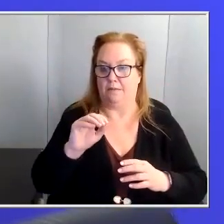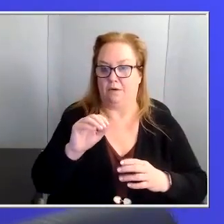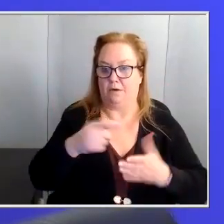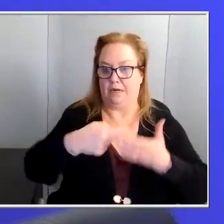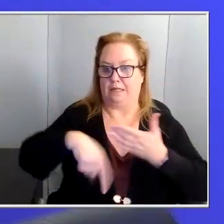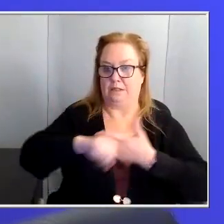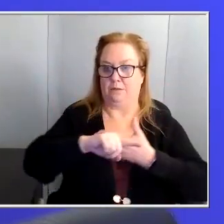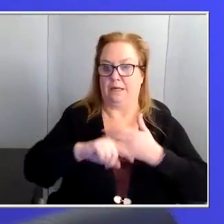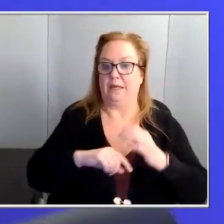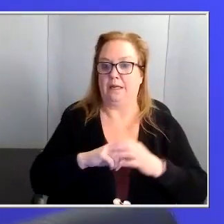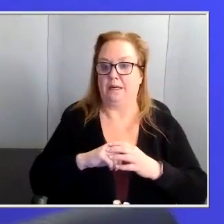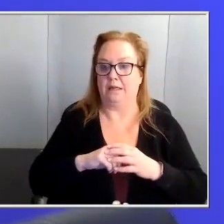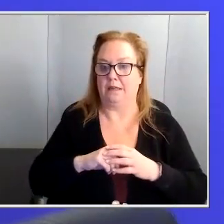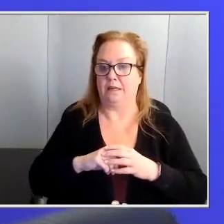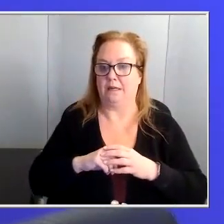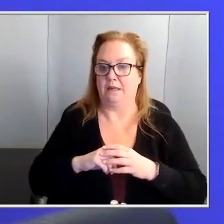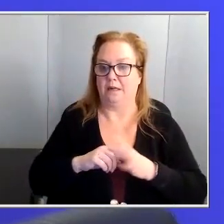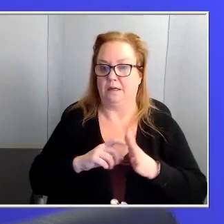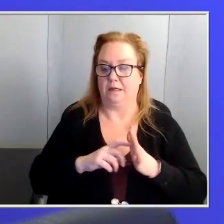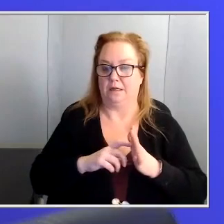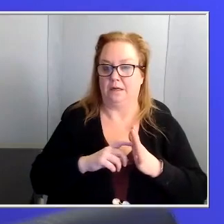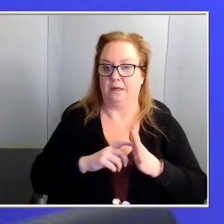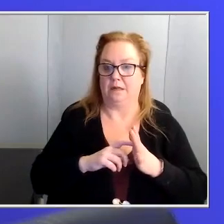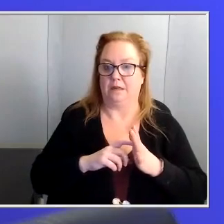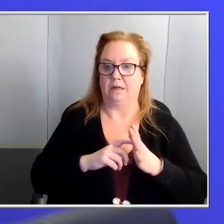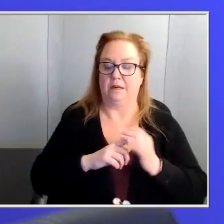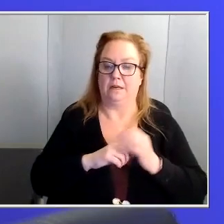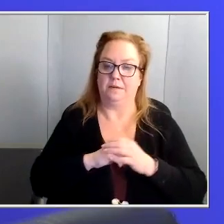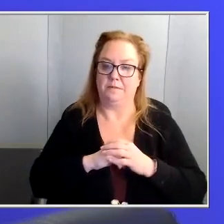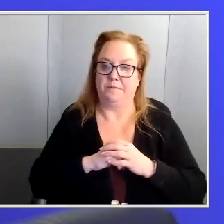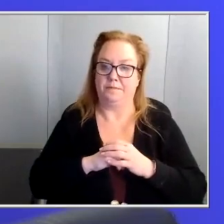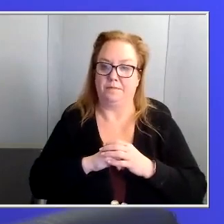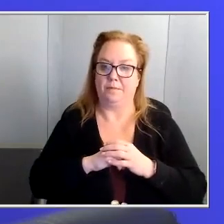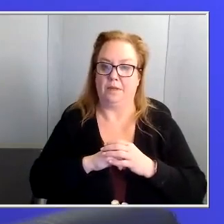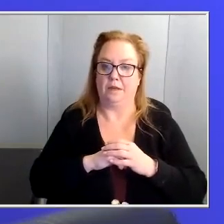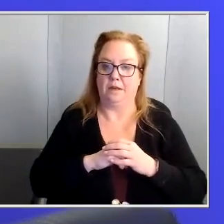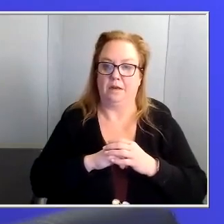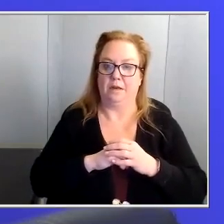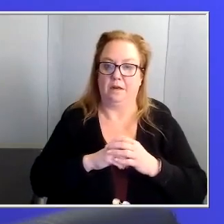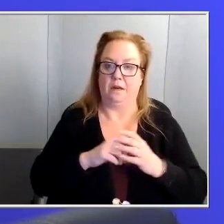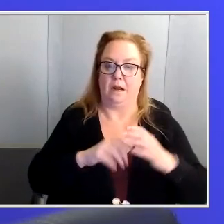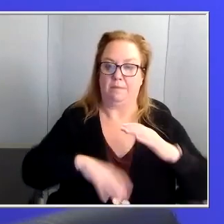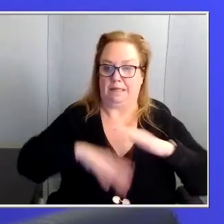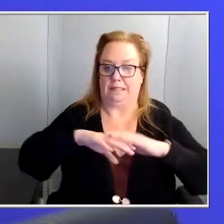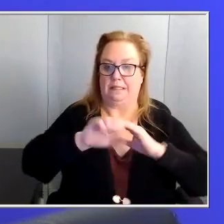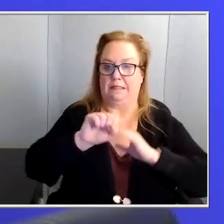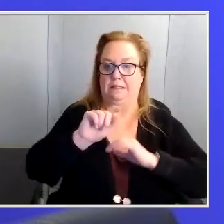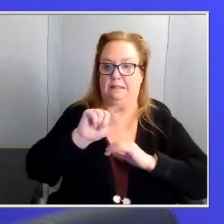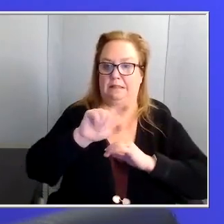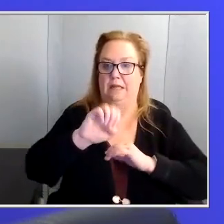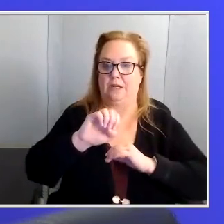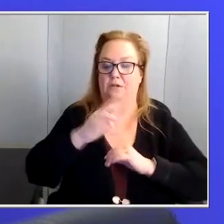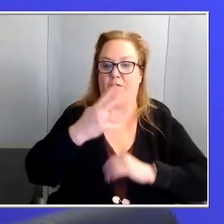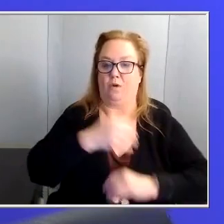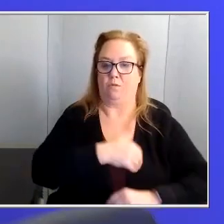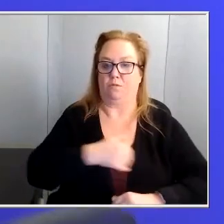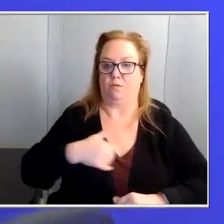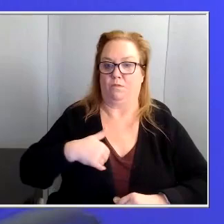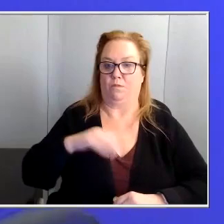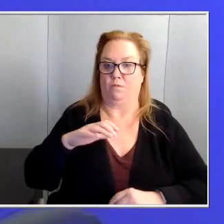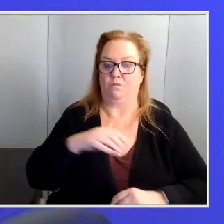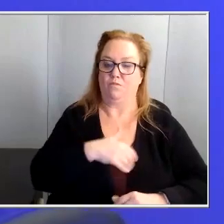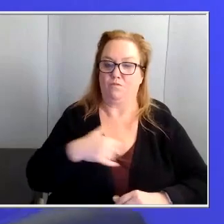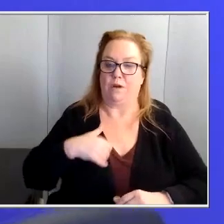so. I am metastatic now, which means I've reached stage 4 breast cancer. It was